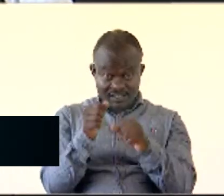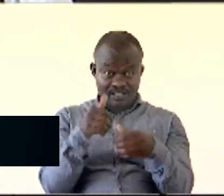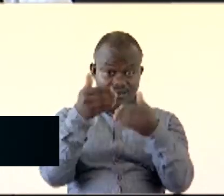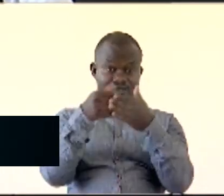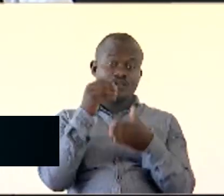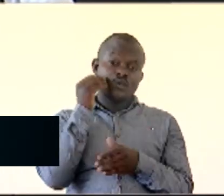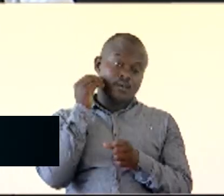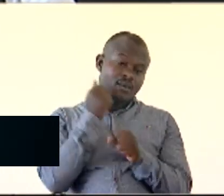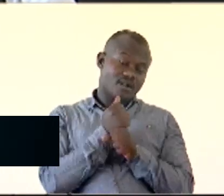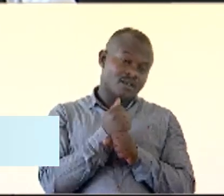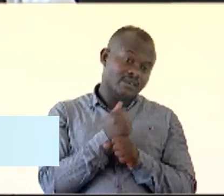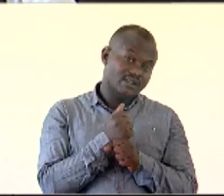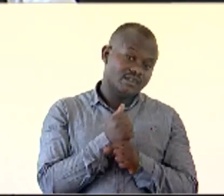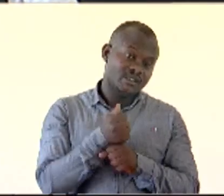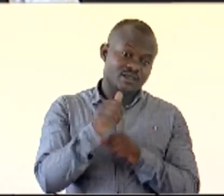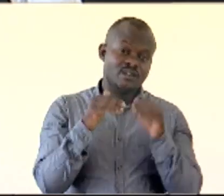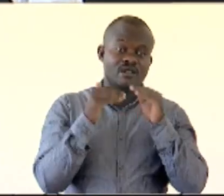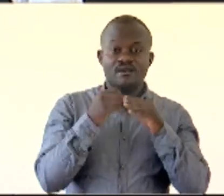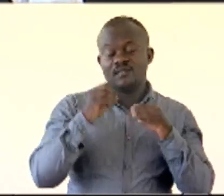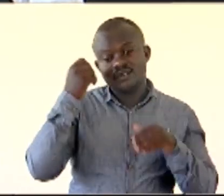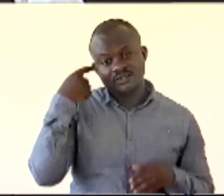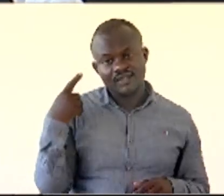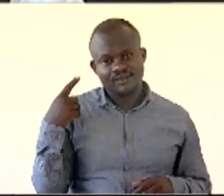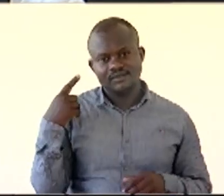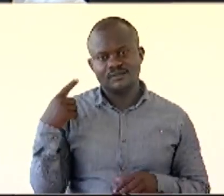you homework to test your level of understanding?